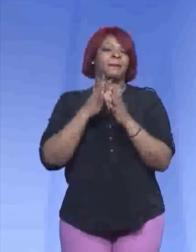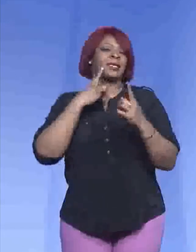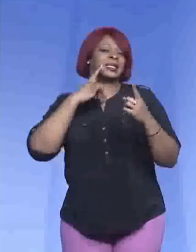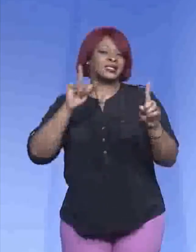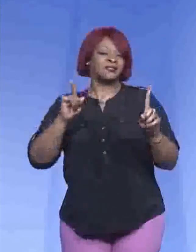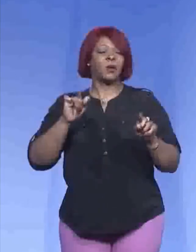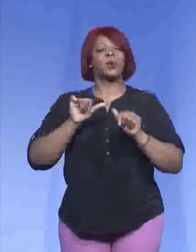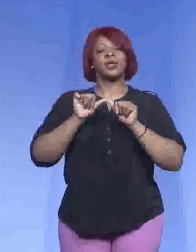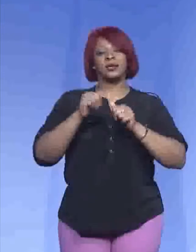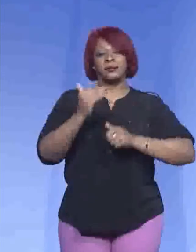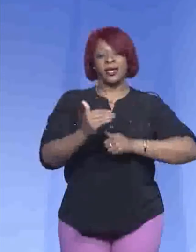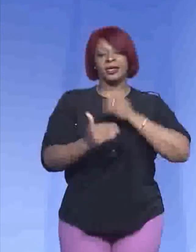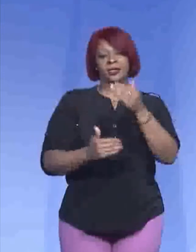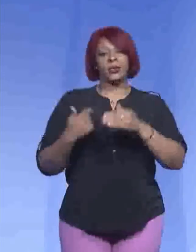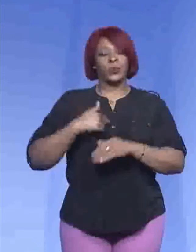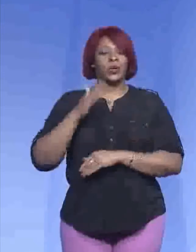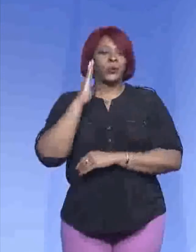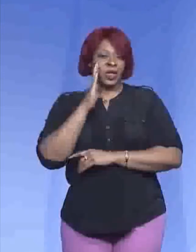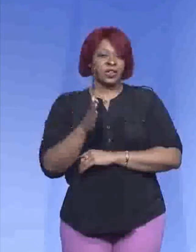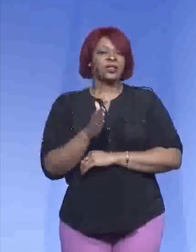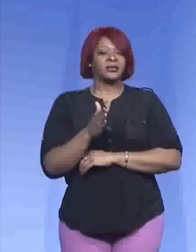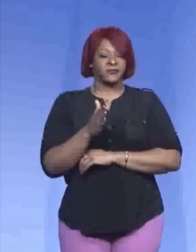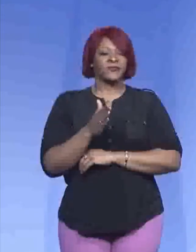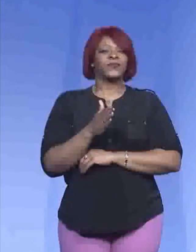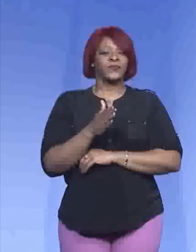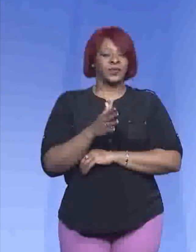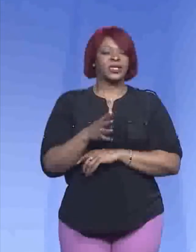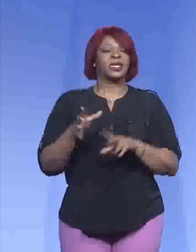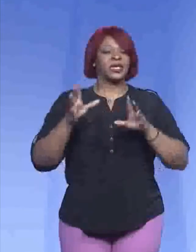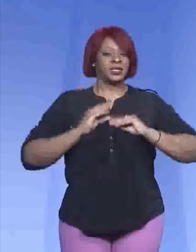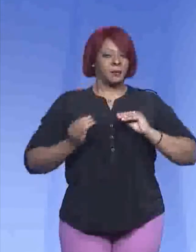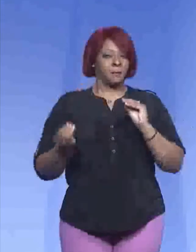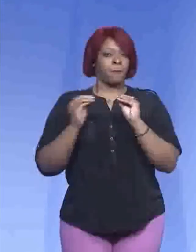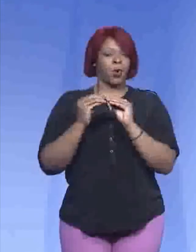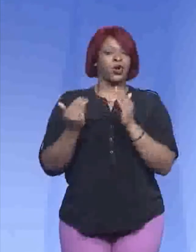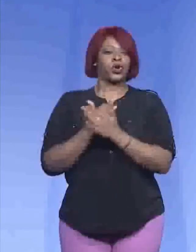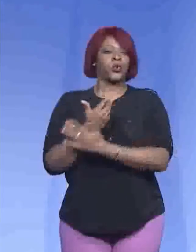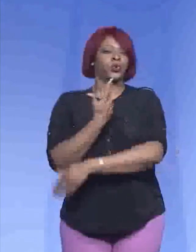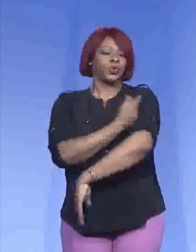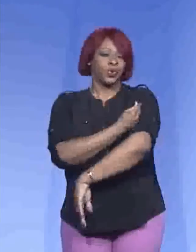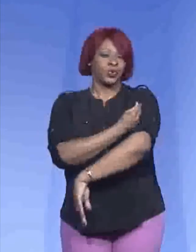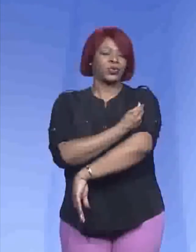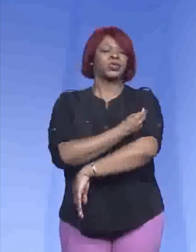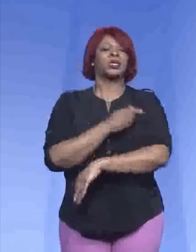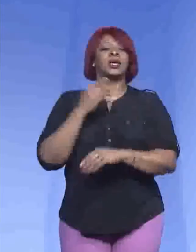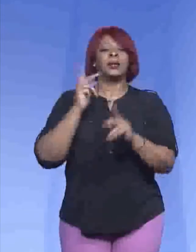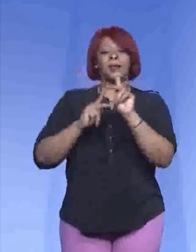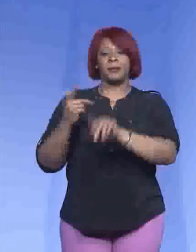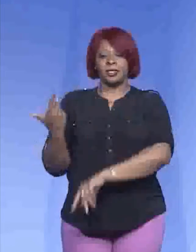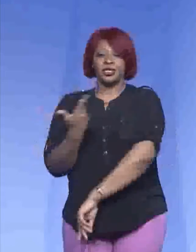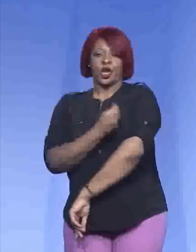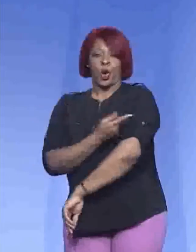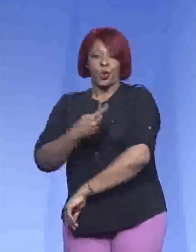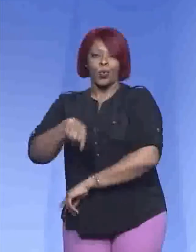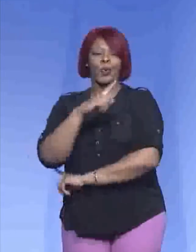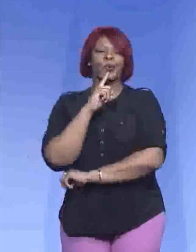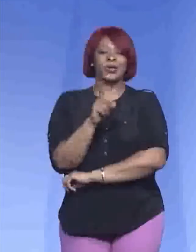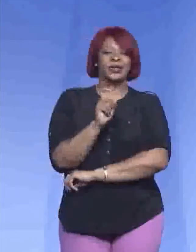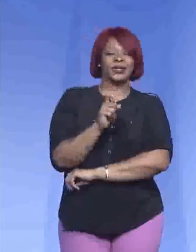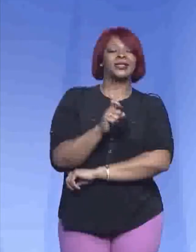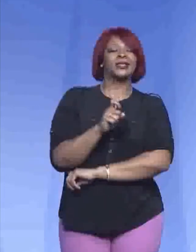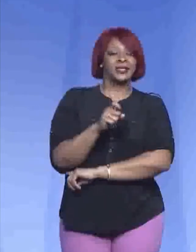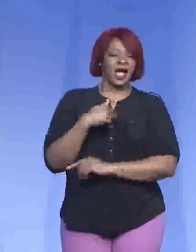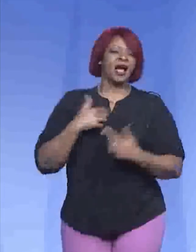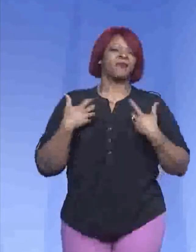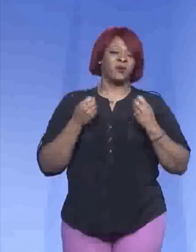this pace, and we're going to accept more new doses, and we'll get it into arms of people who need it, and I'm confident that we